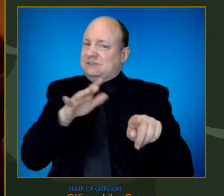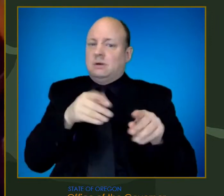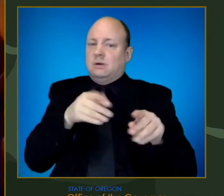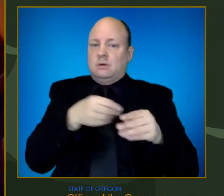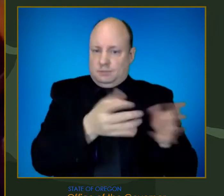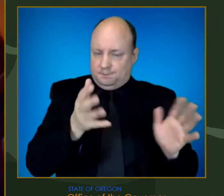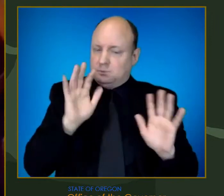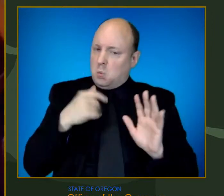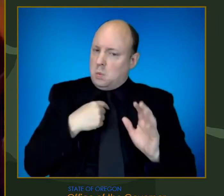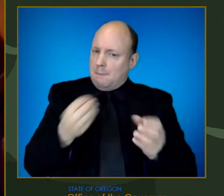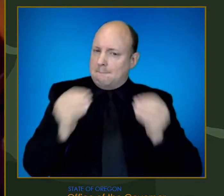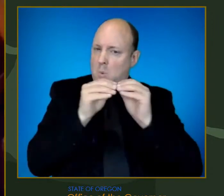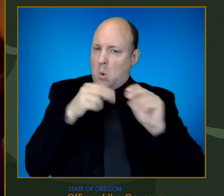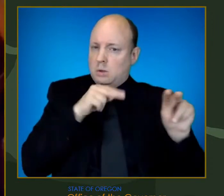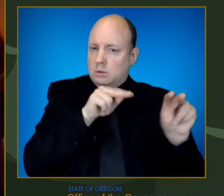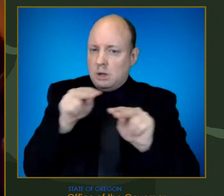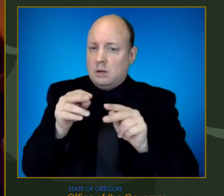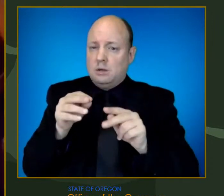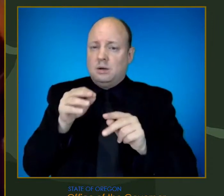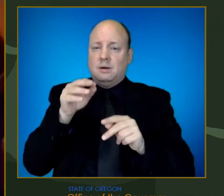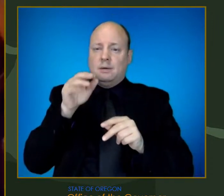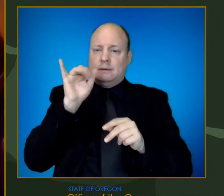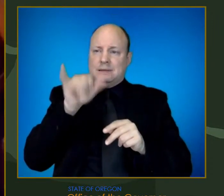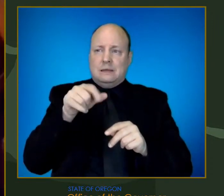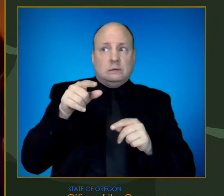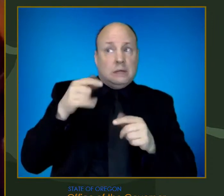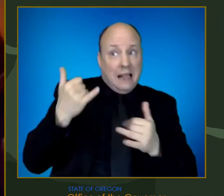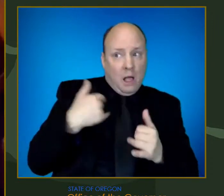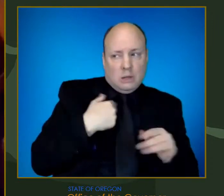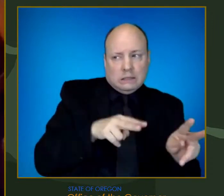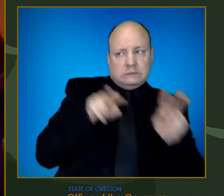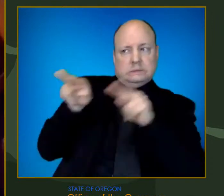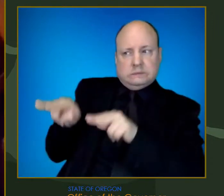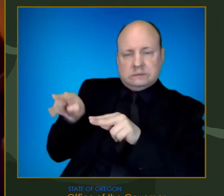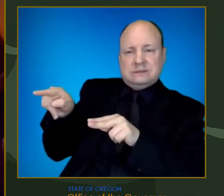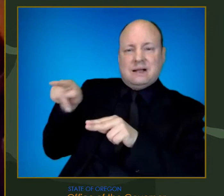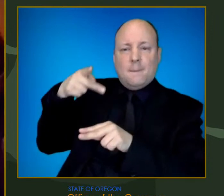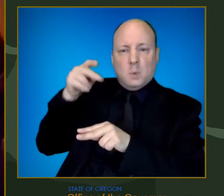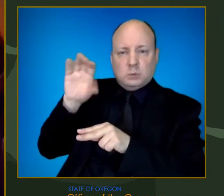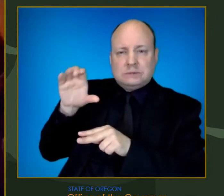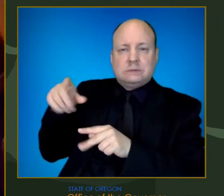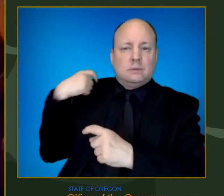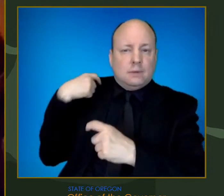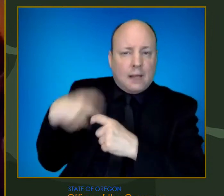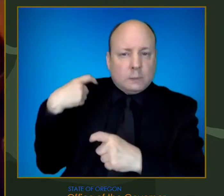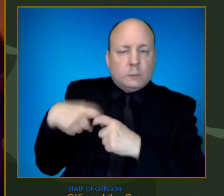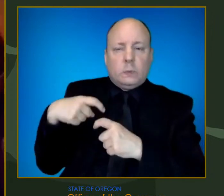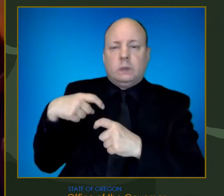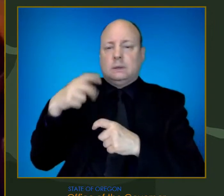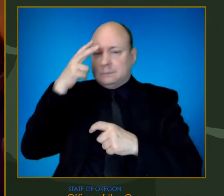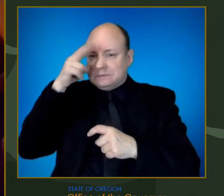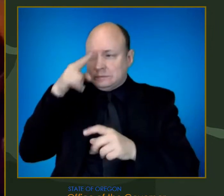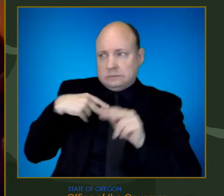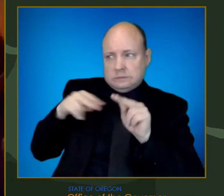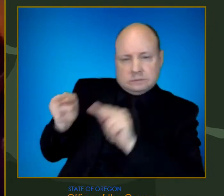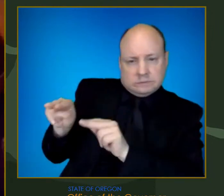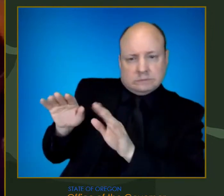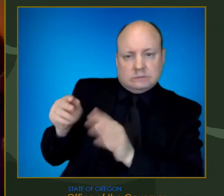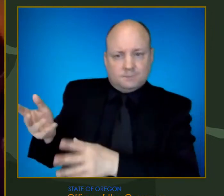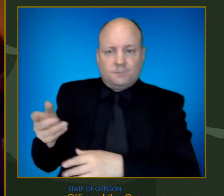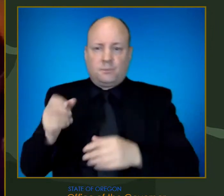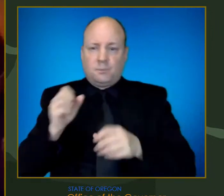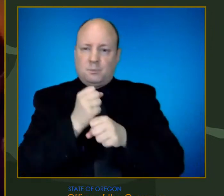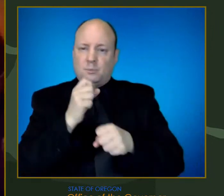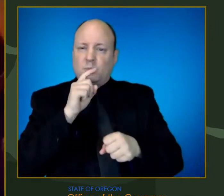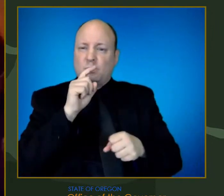in the Latino, Latina, and Black communities. Oregon vaccinators are administering on average more than 38,000